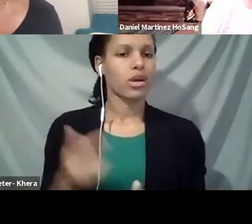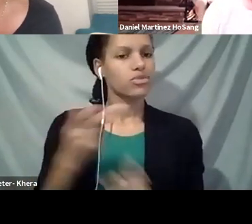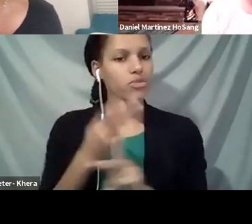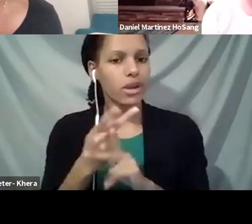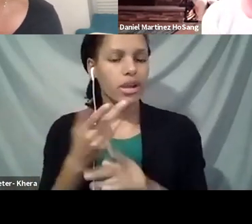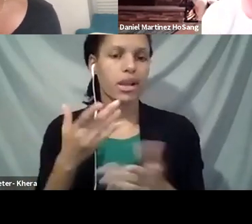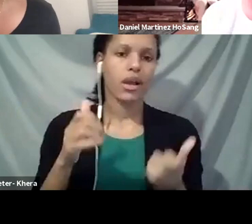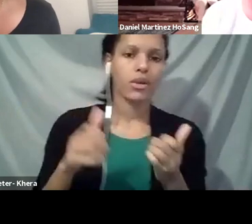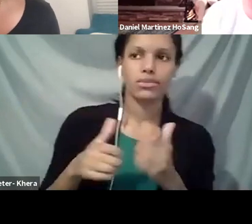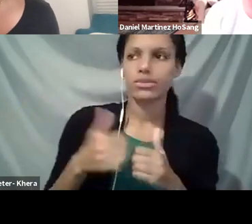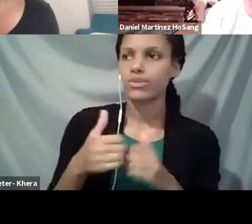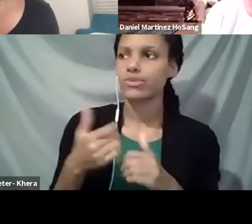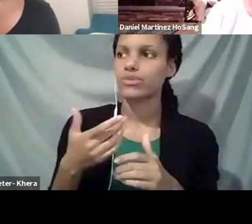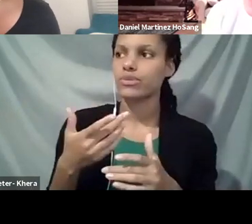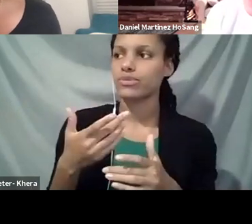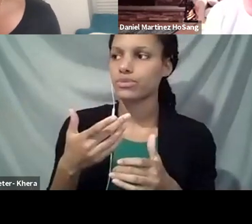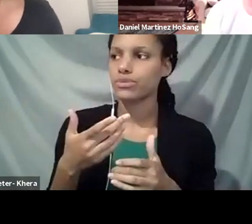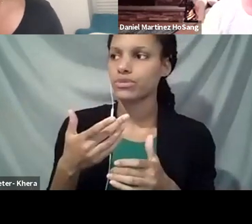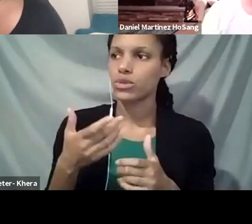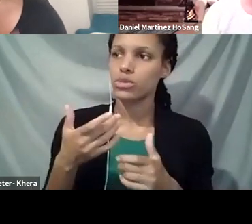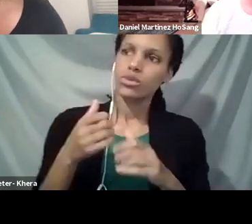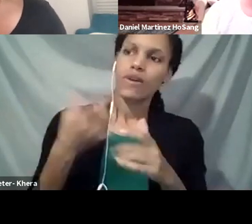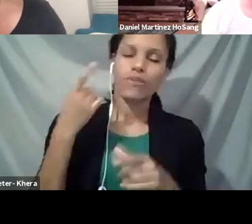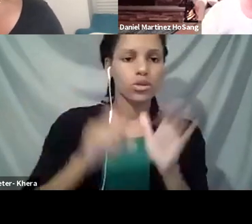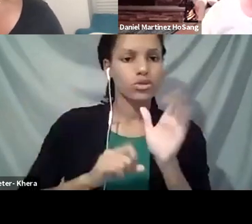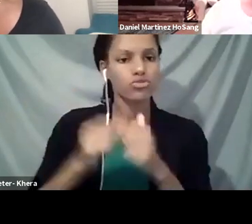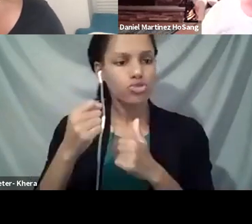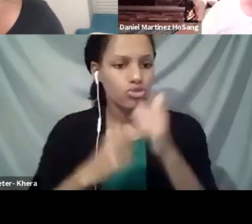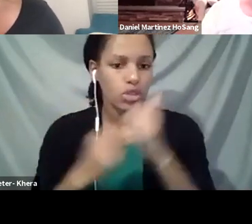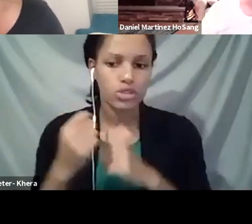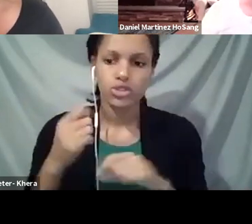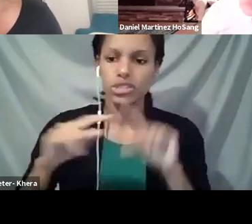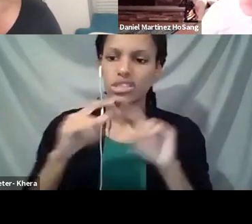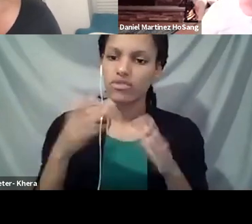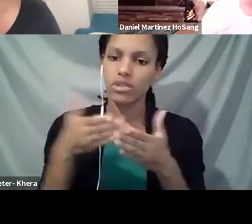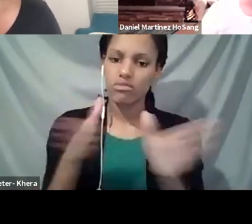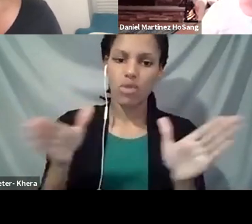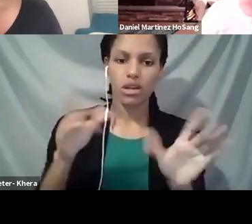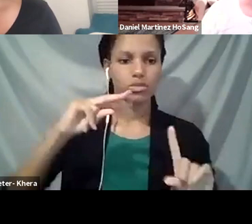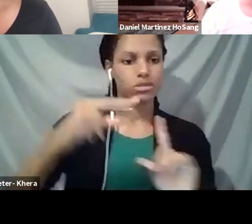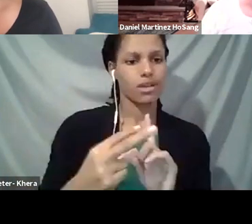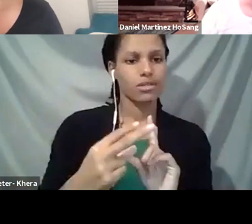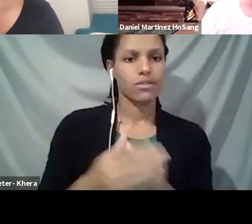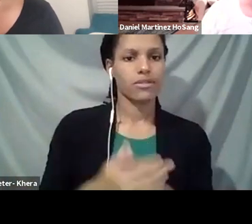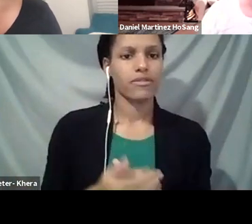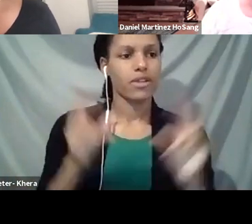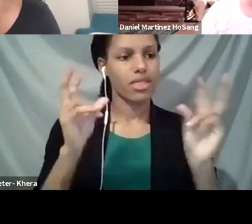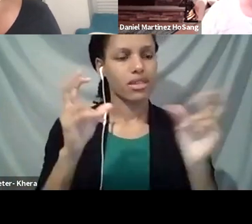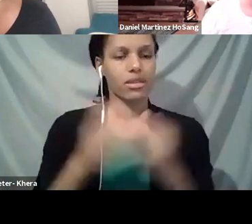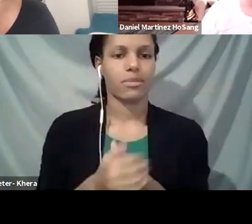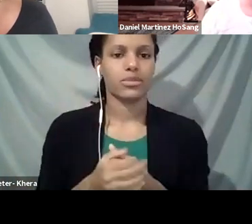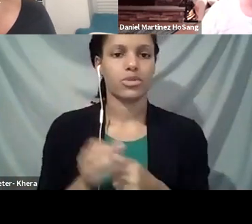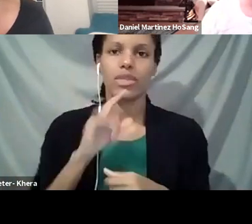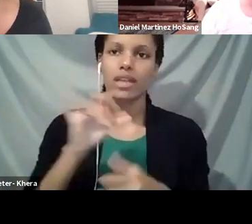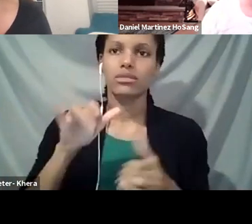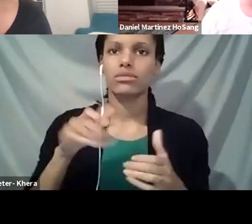the personal with the more structural and I guess the broader themes. So that was just a way that I was able to